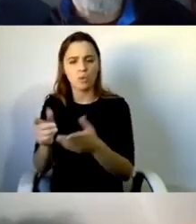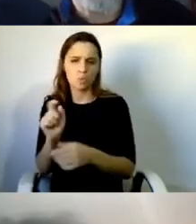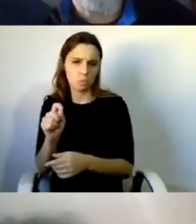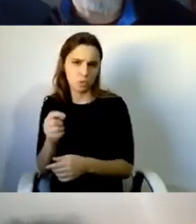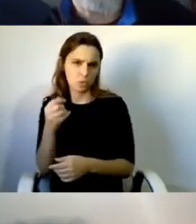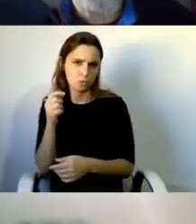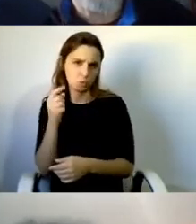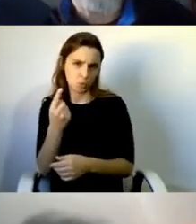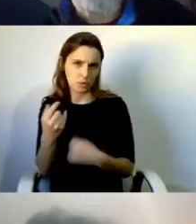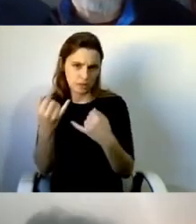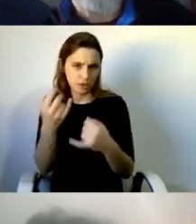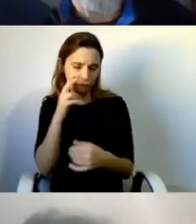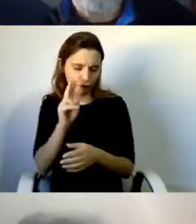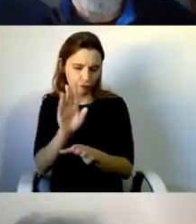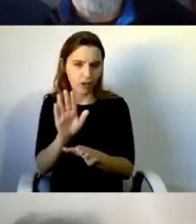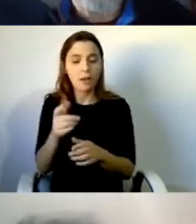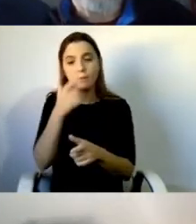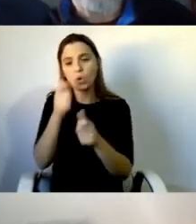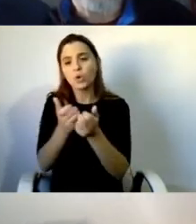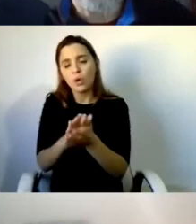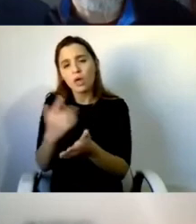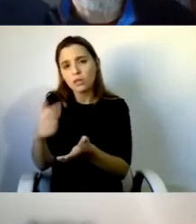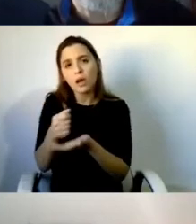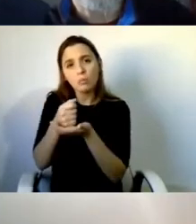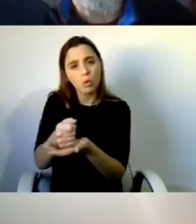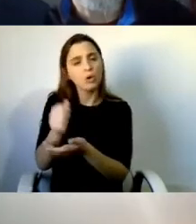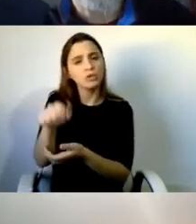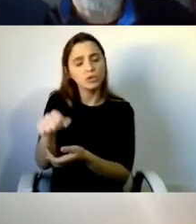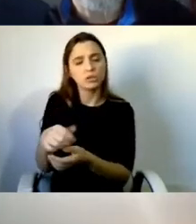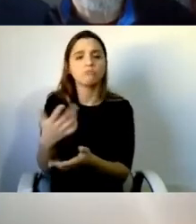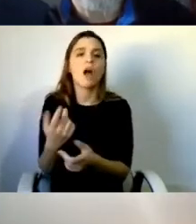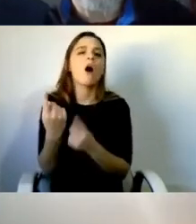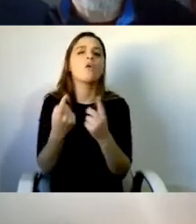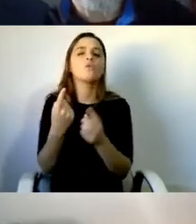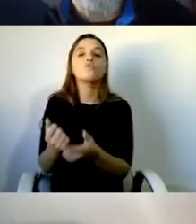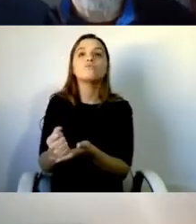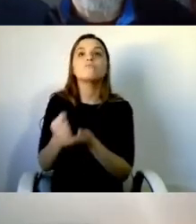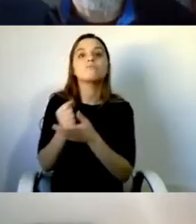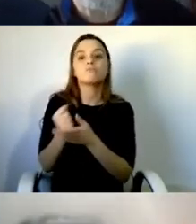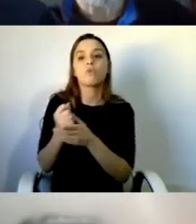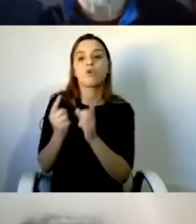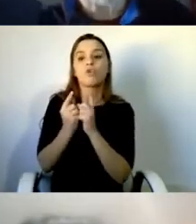Regardless of the fact that some people may not need that much, others need much more.